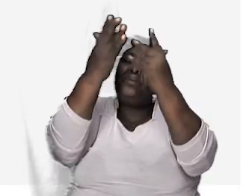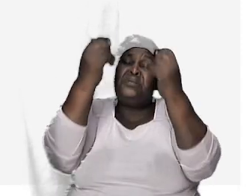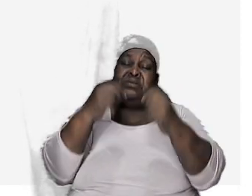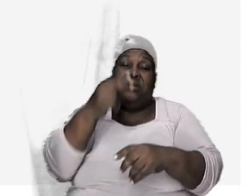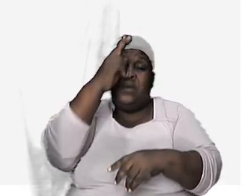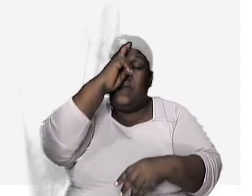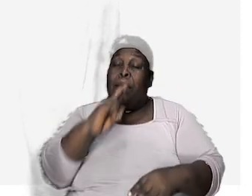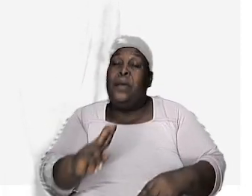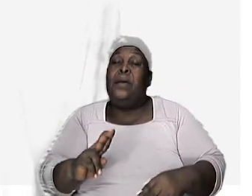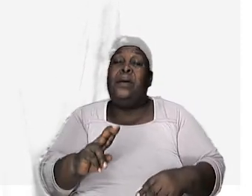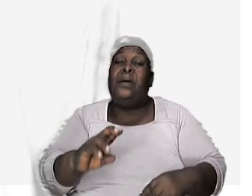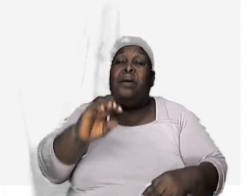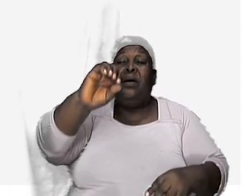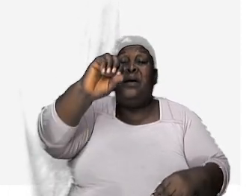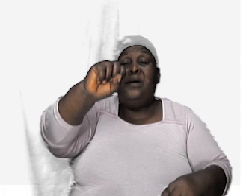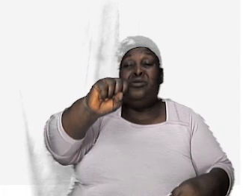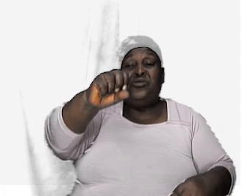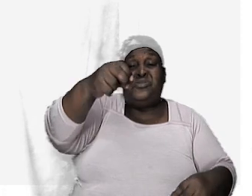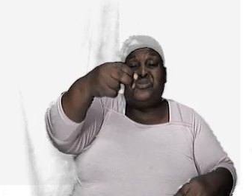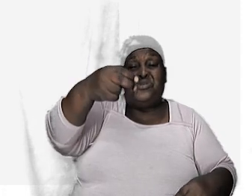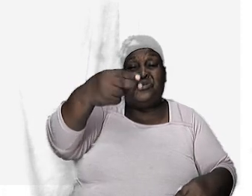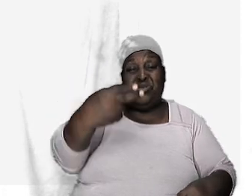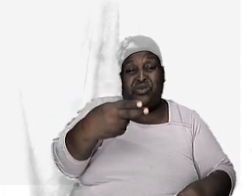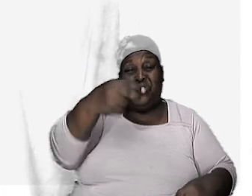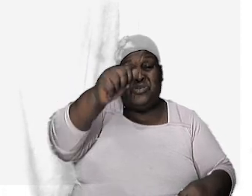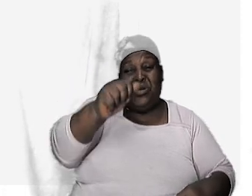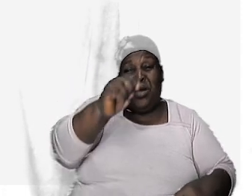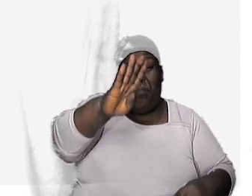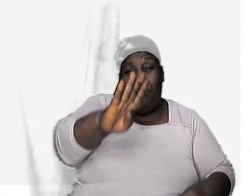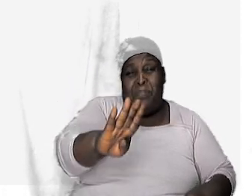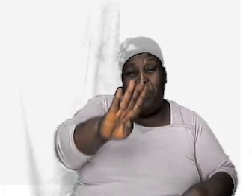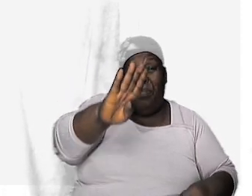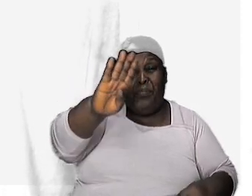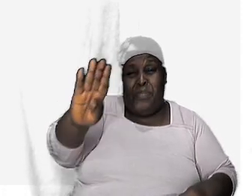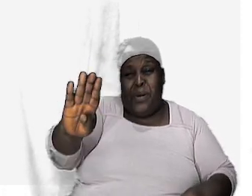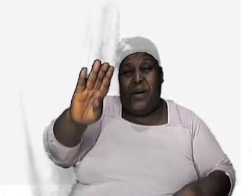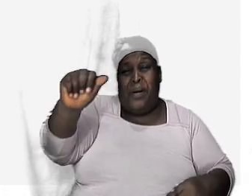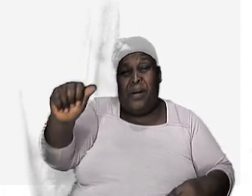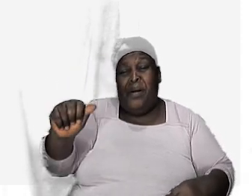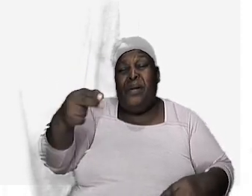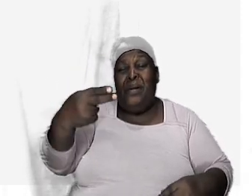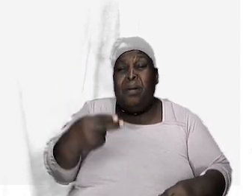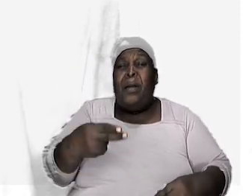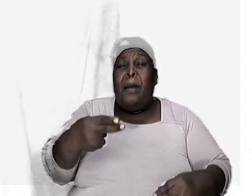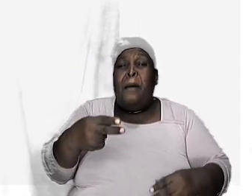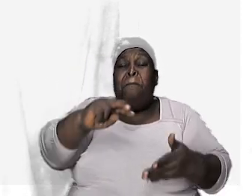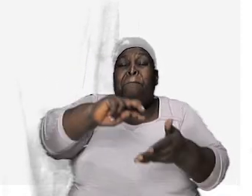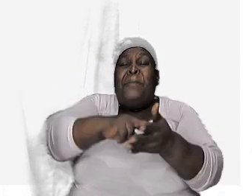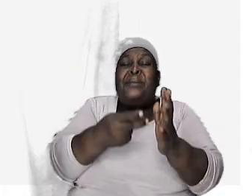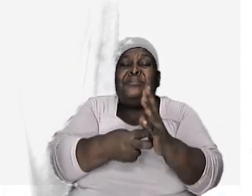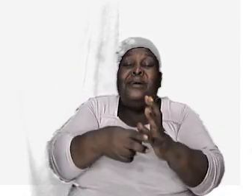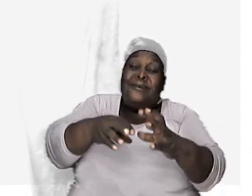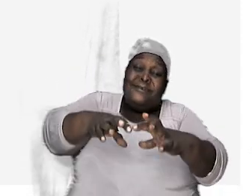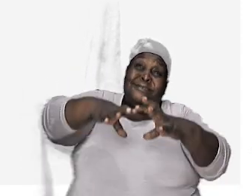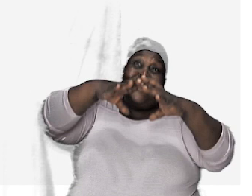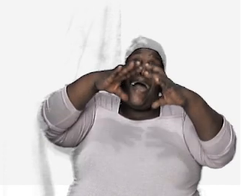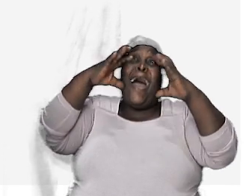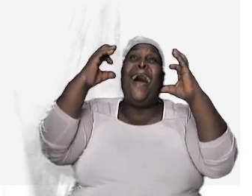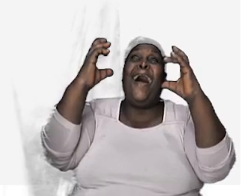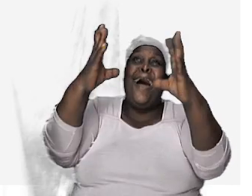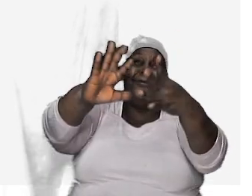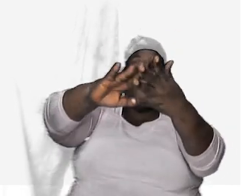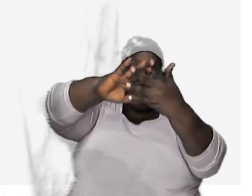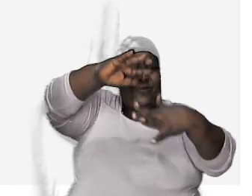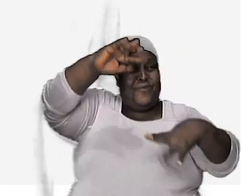word Shabbat, amen. And Shabbat means to shout. It means to commend. It means to